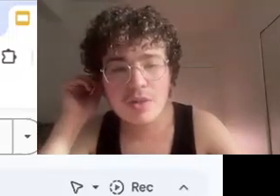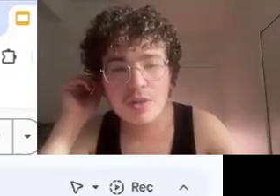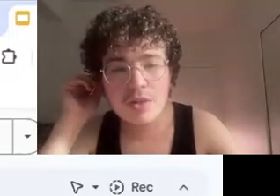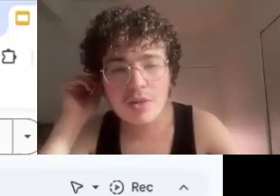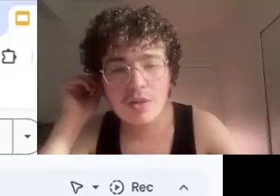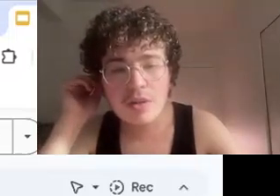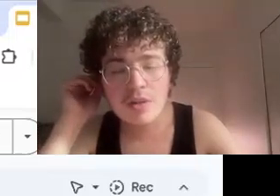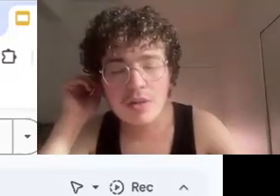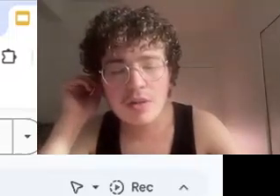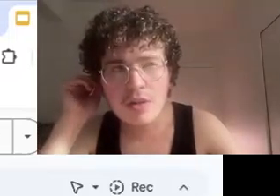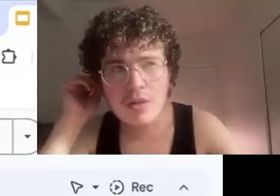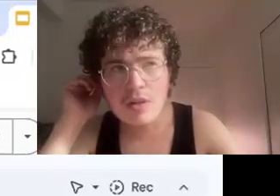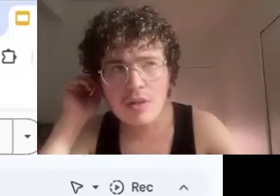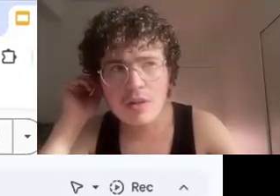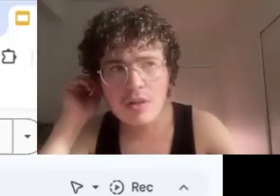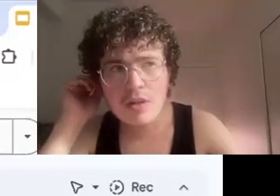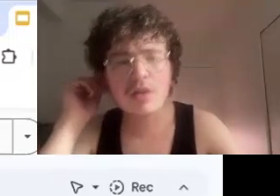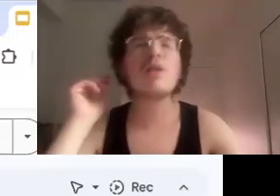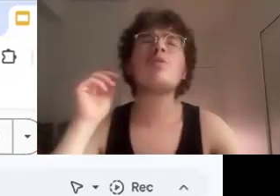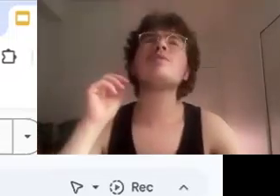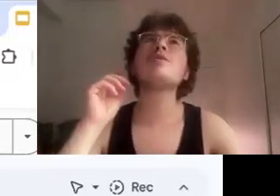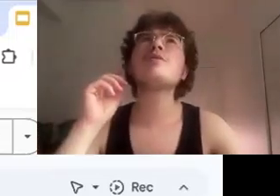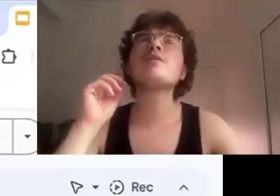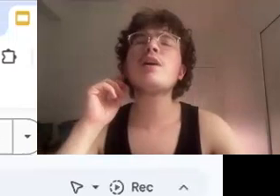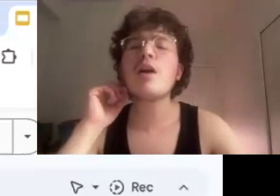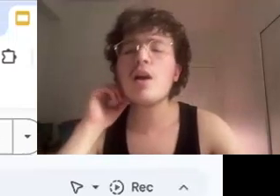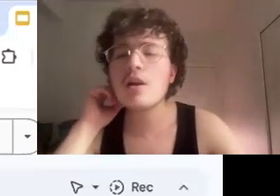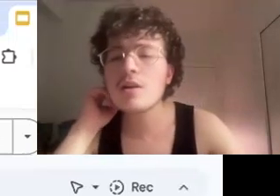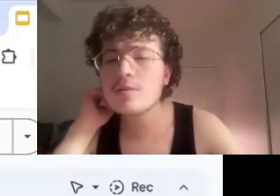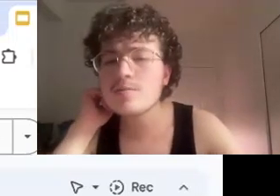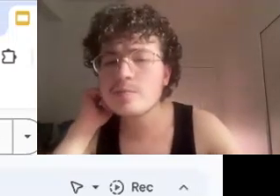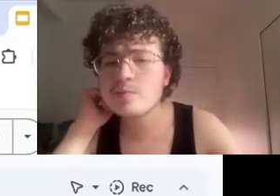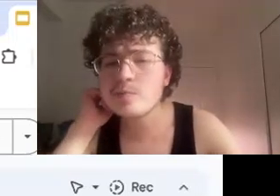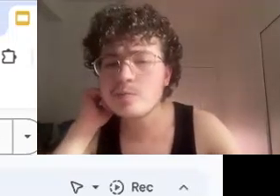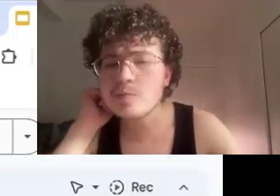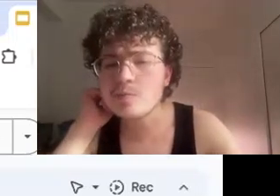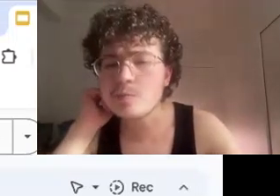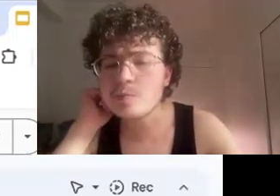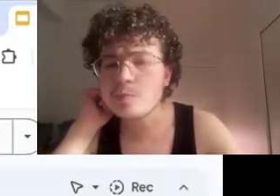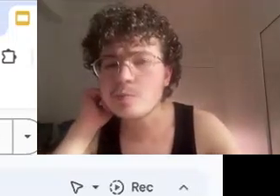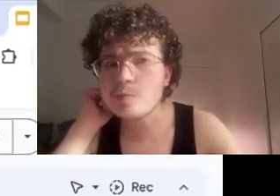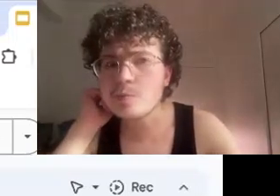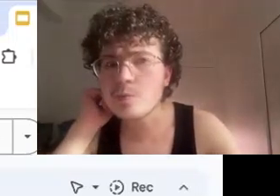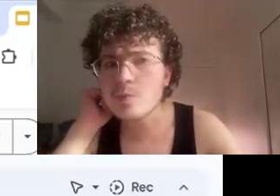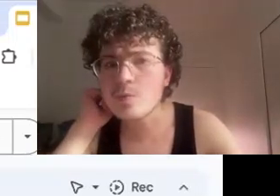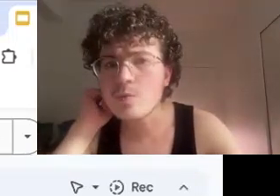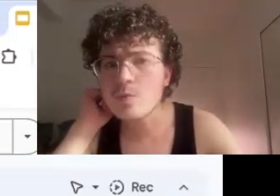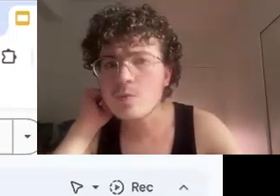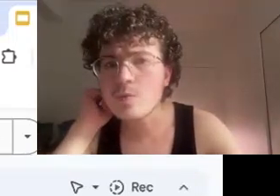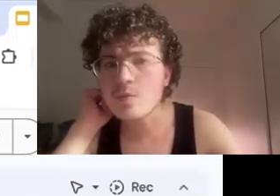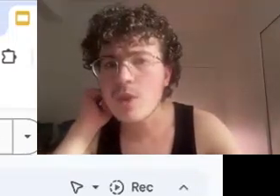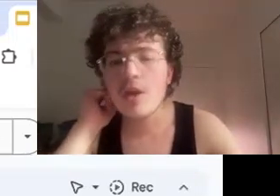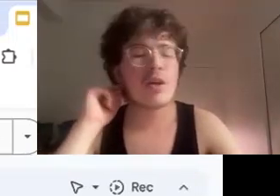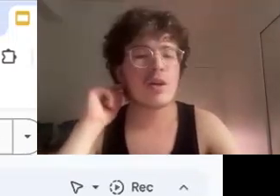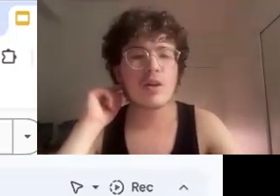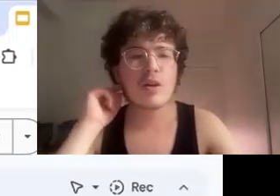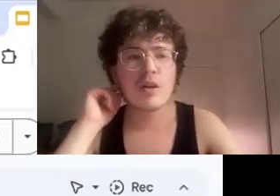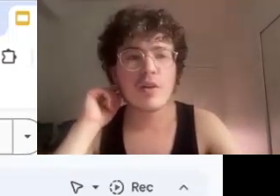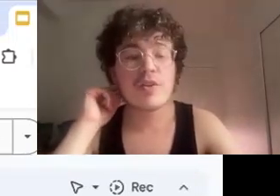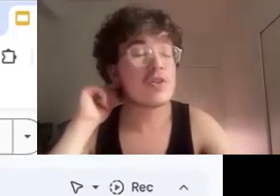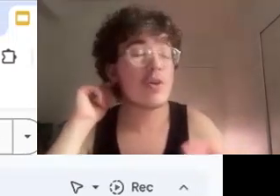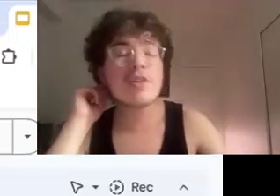possible feels especially dangerous to me as a fat, Black, disabled person who will never be safe so